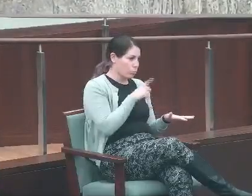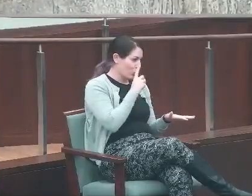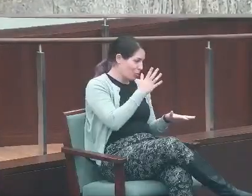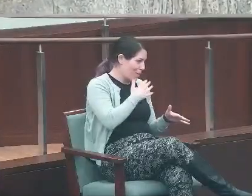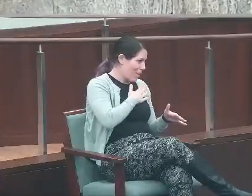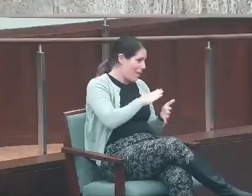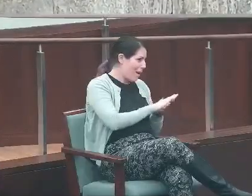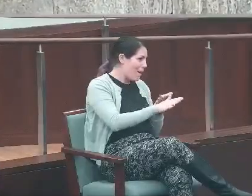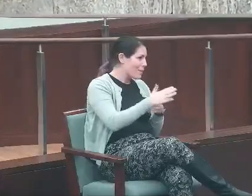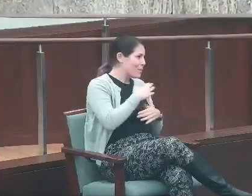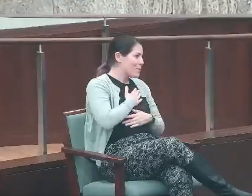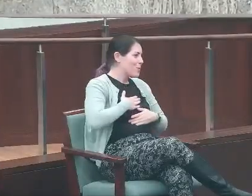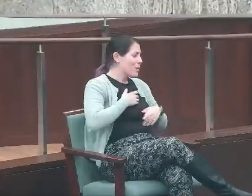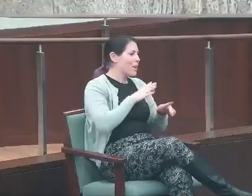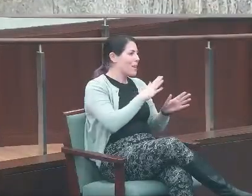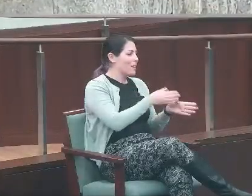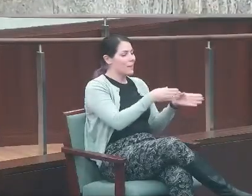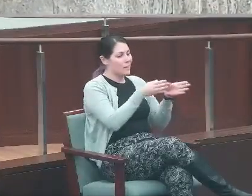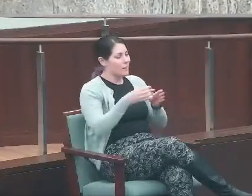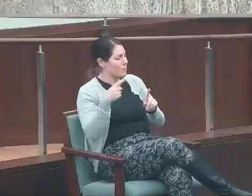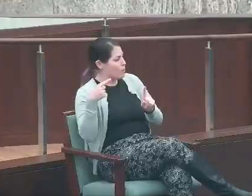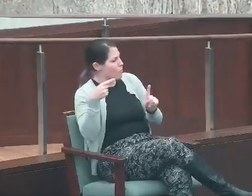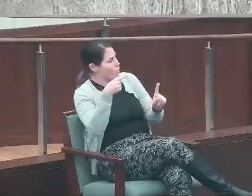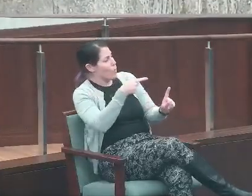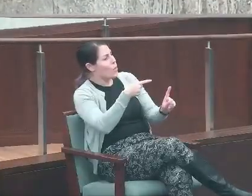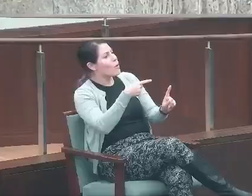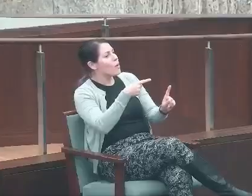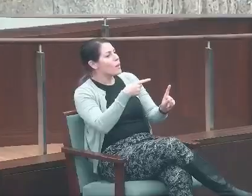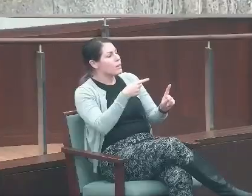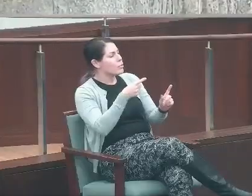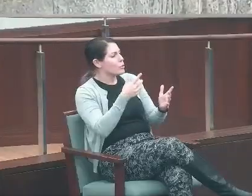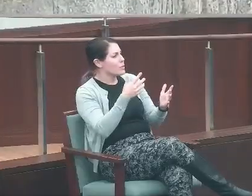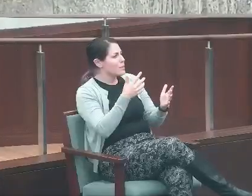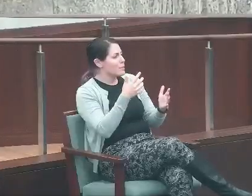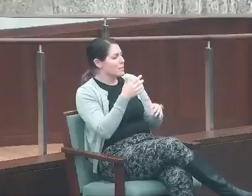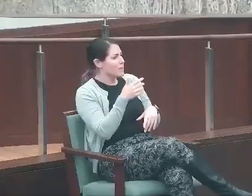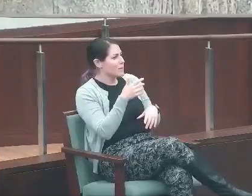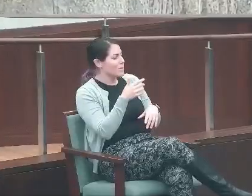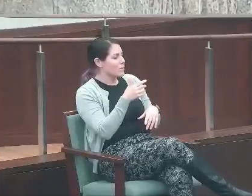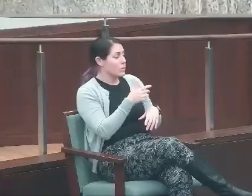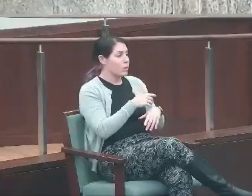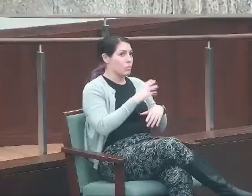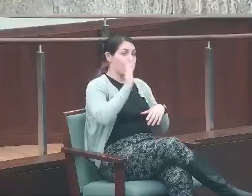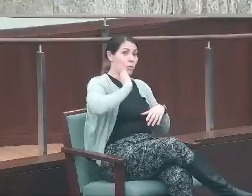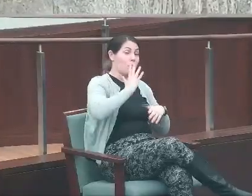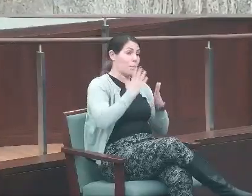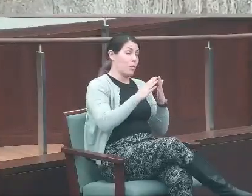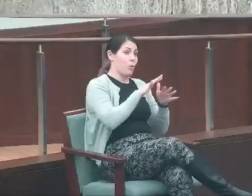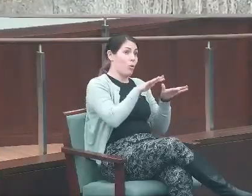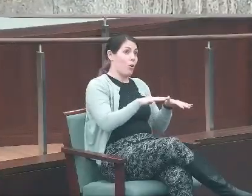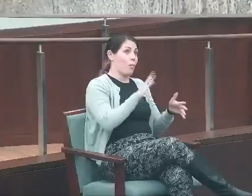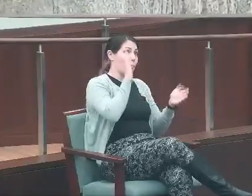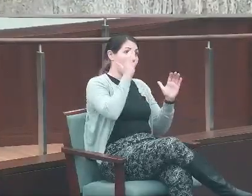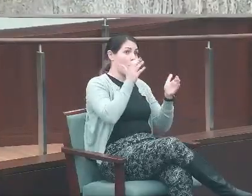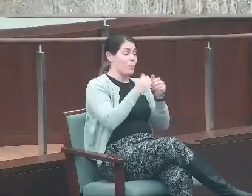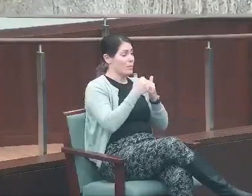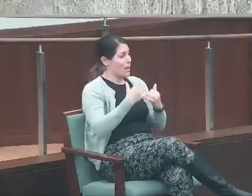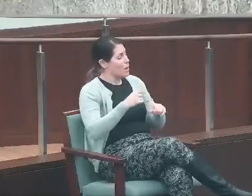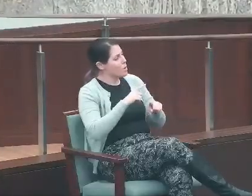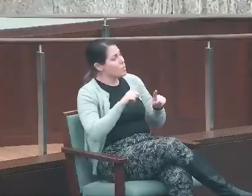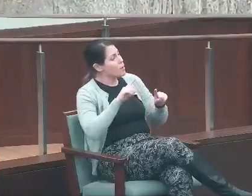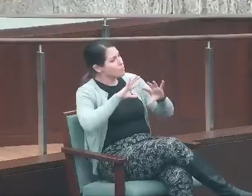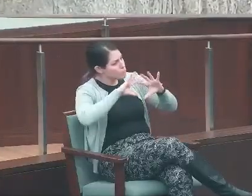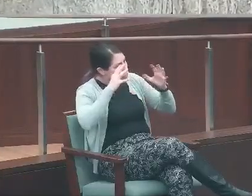I no longer aspire to kind of some form of days that used to exist, but my hope is that we